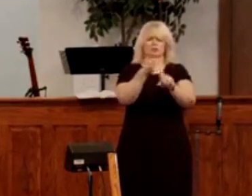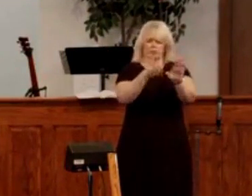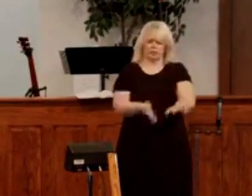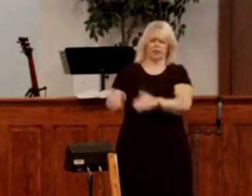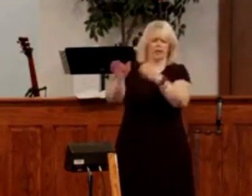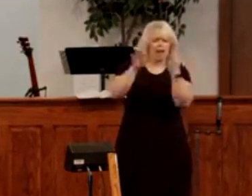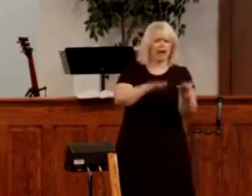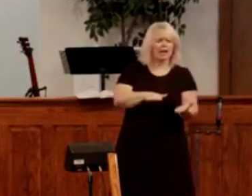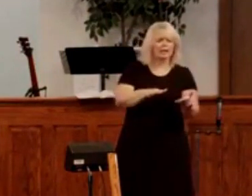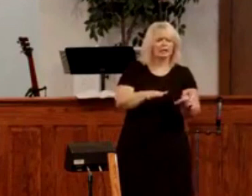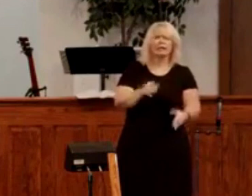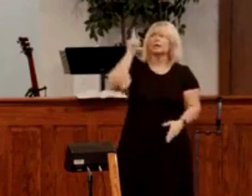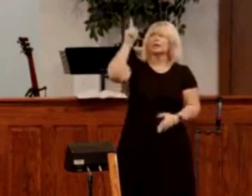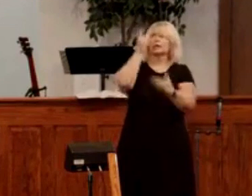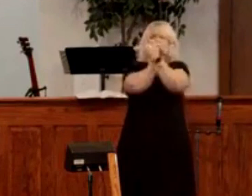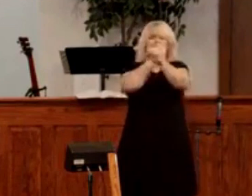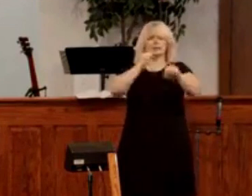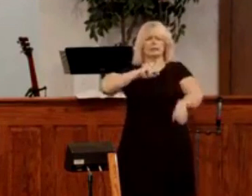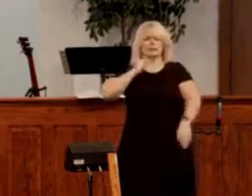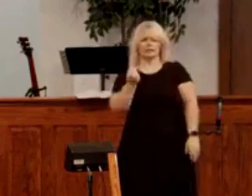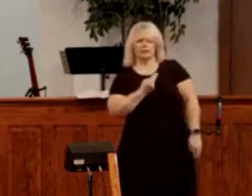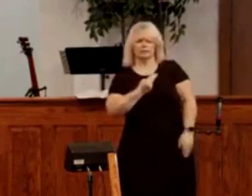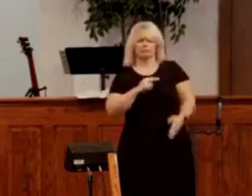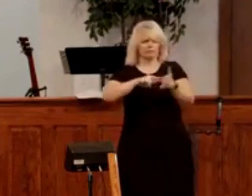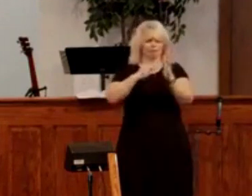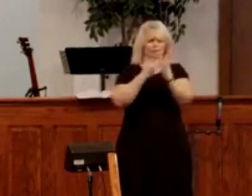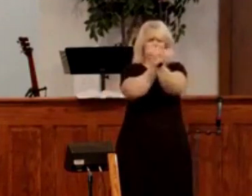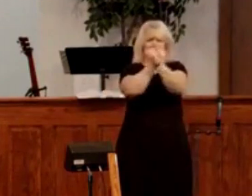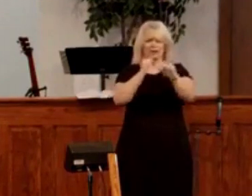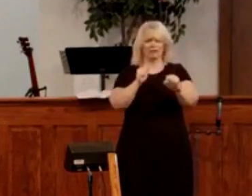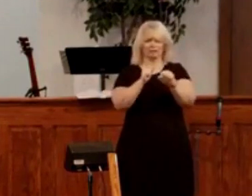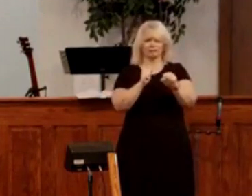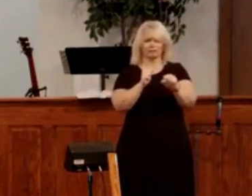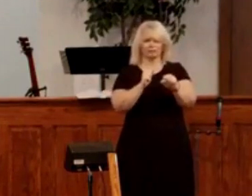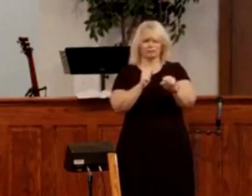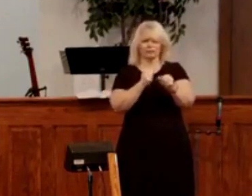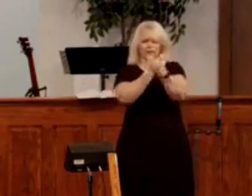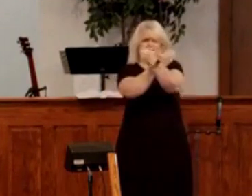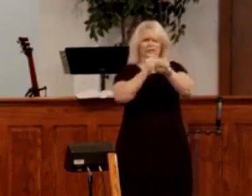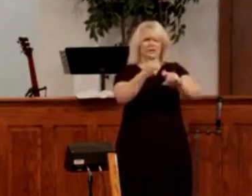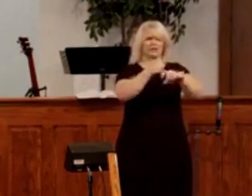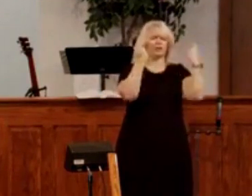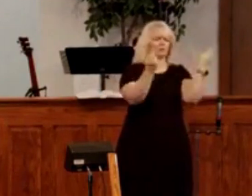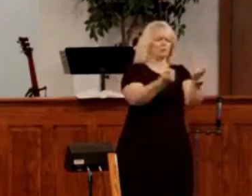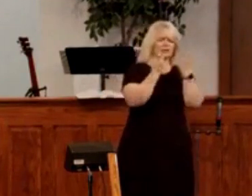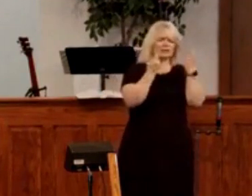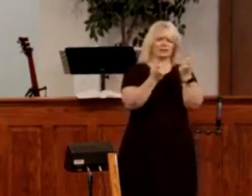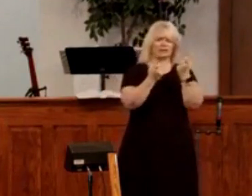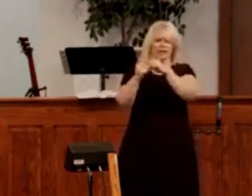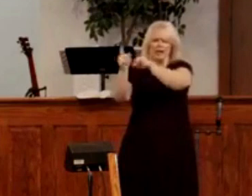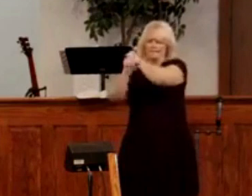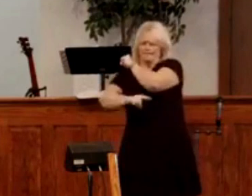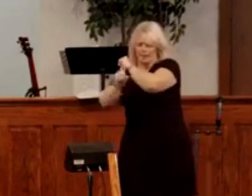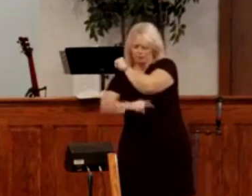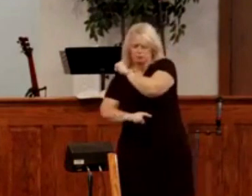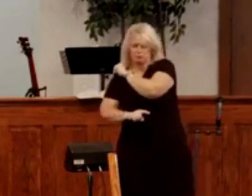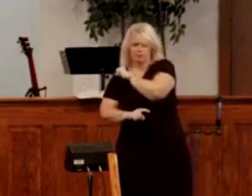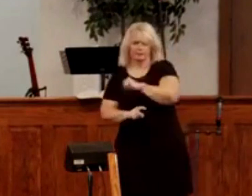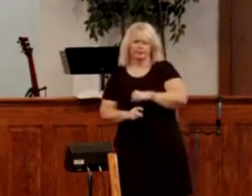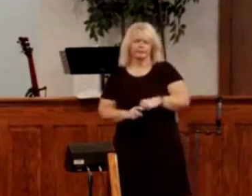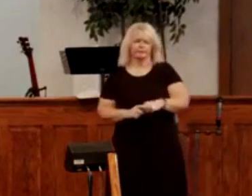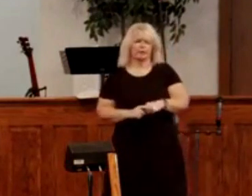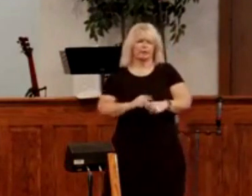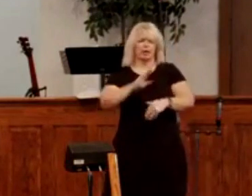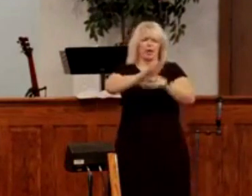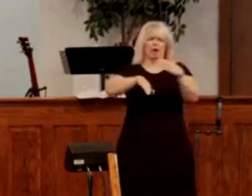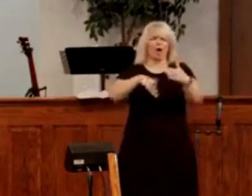He saved us. What's it mean to be saved, by the way? It means to be saved from sin and its consequences. Because all have